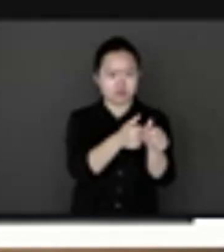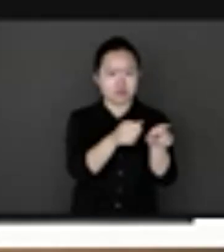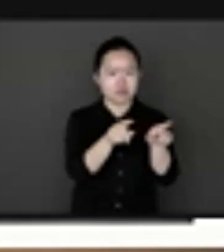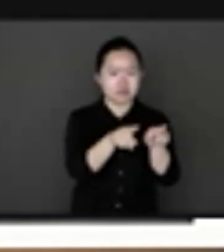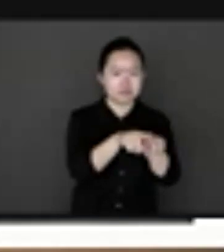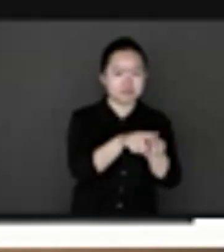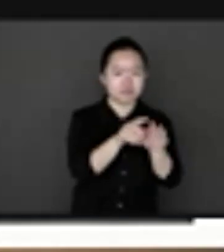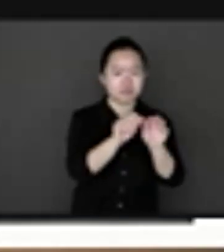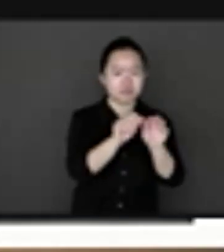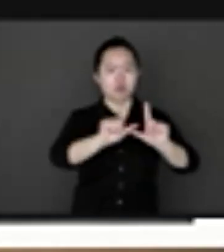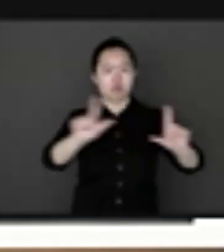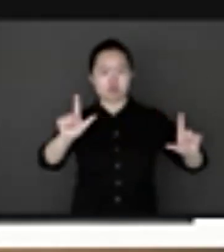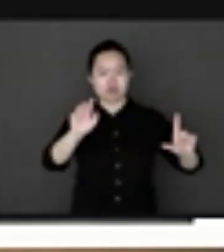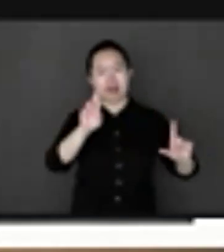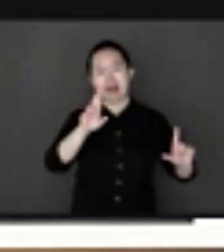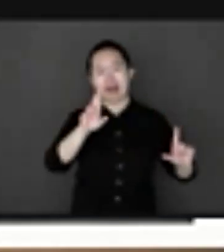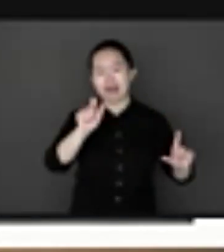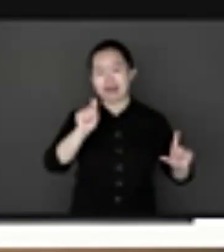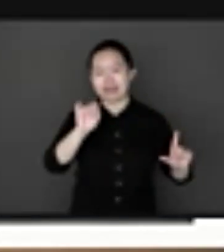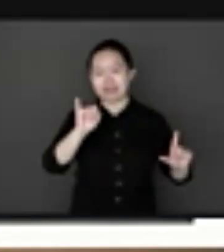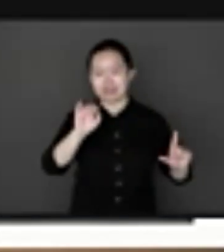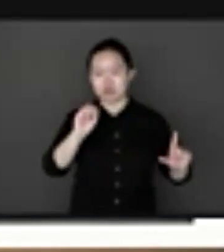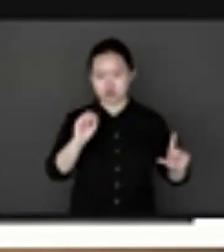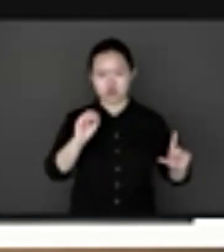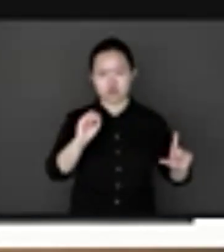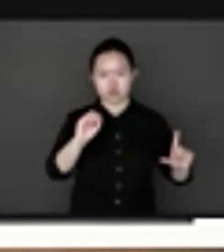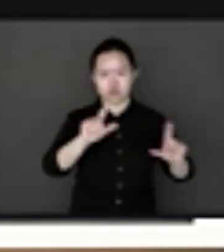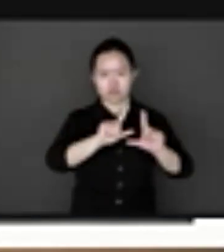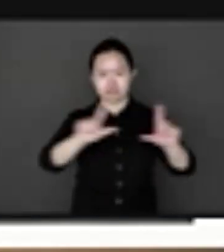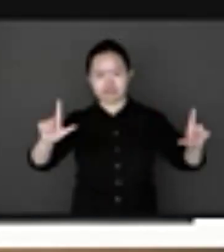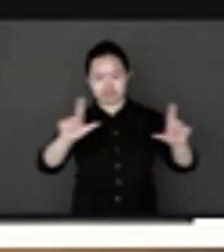that comes from WCAG obviously refers to WCAG, and the WCAG criterion